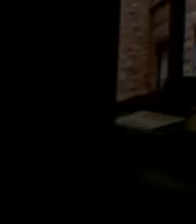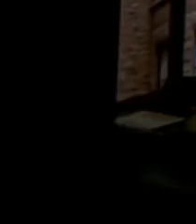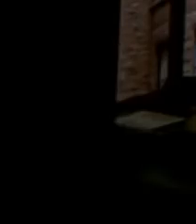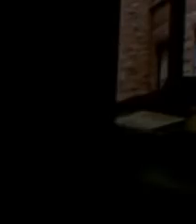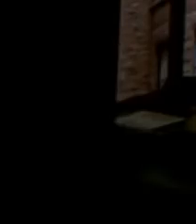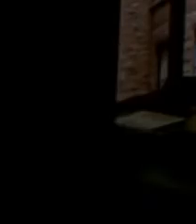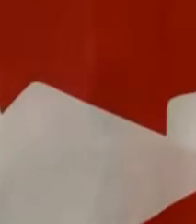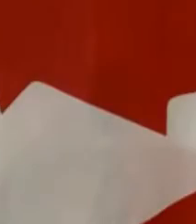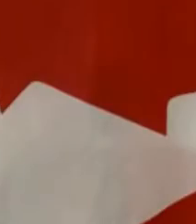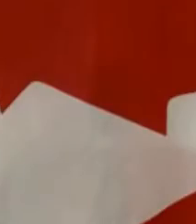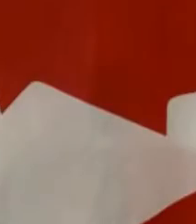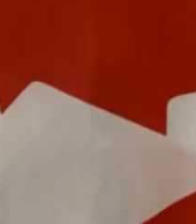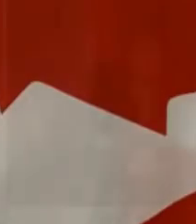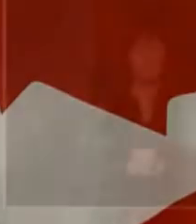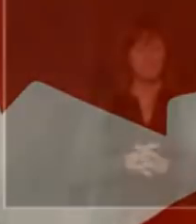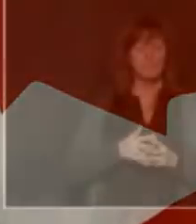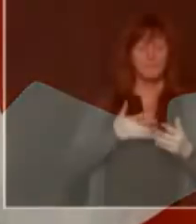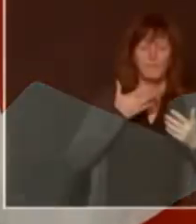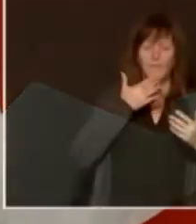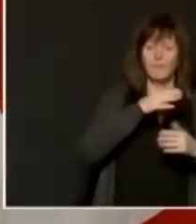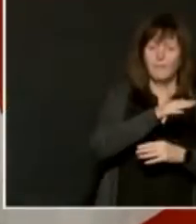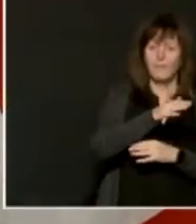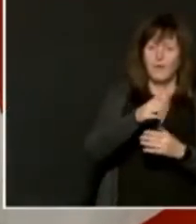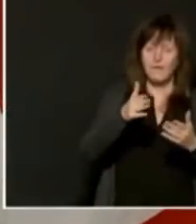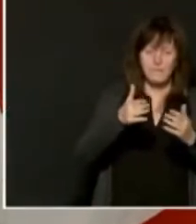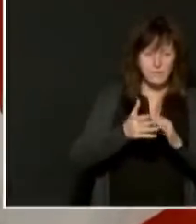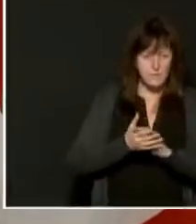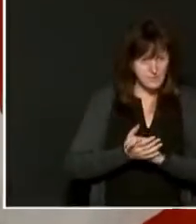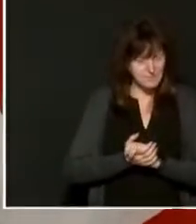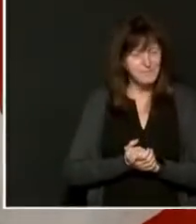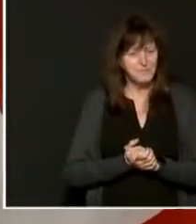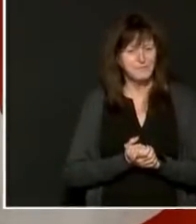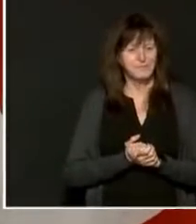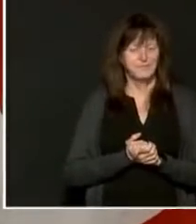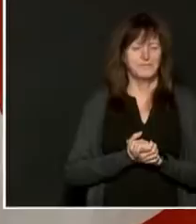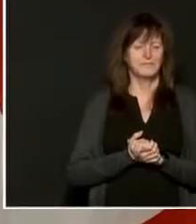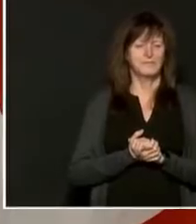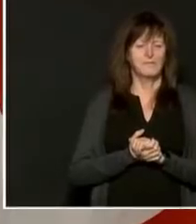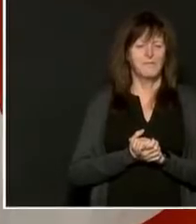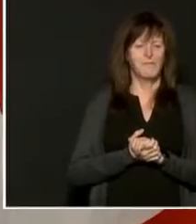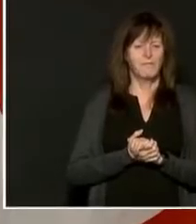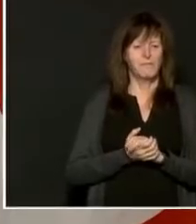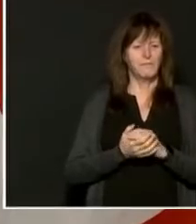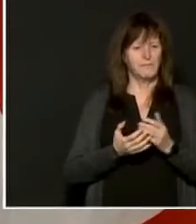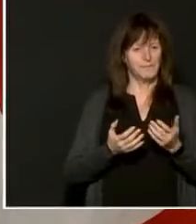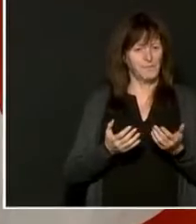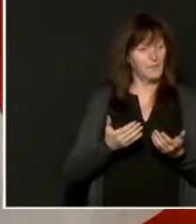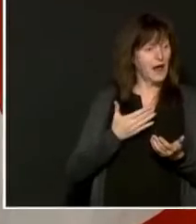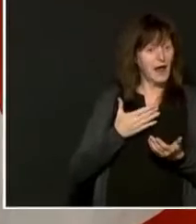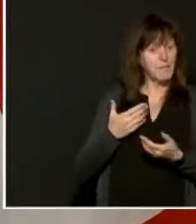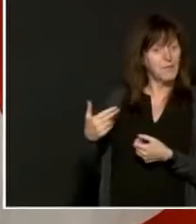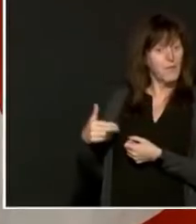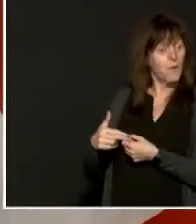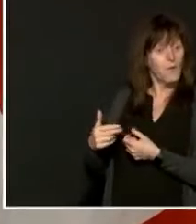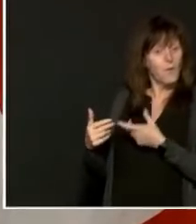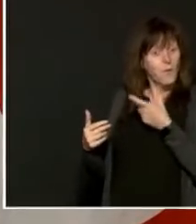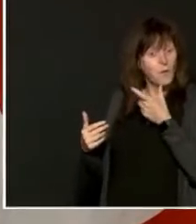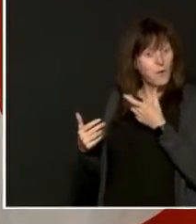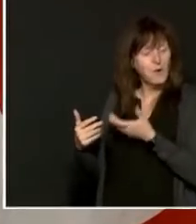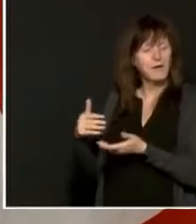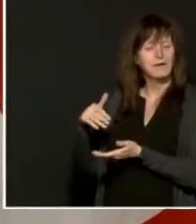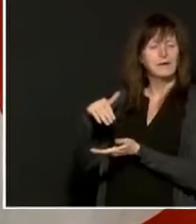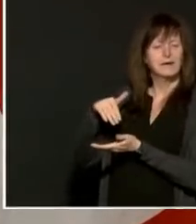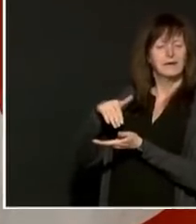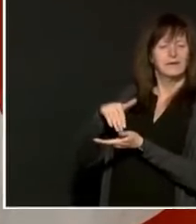Thanks very much. Good afternoon, everyone. I am pleased to be joined today by Dr. Dirk Heyer, who is the